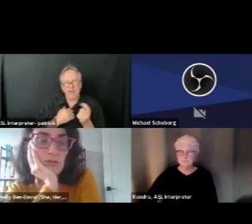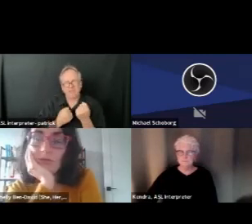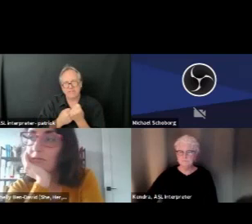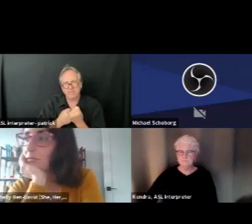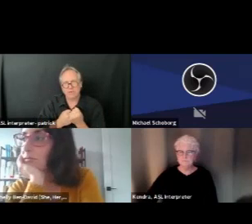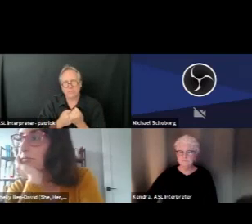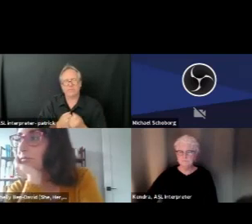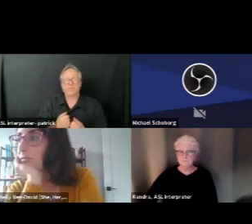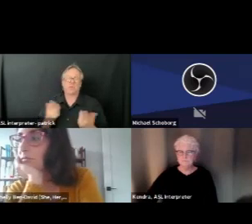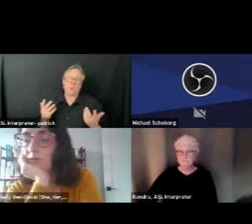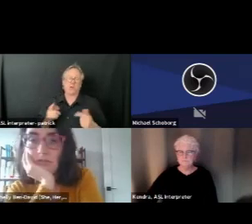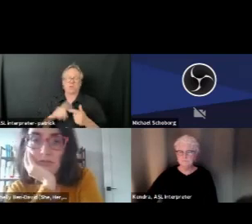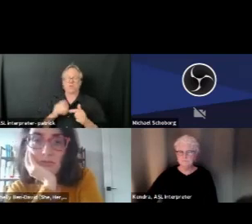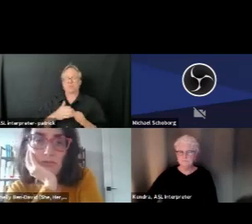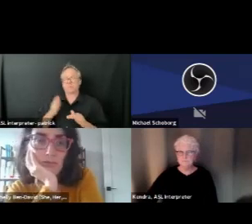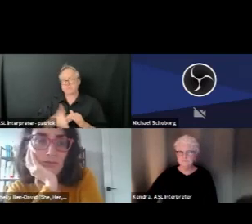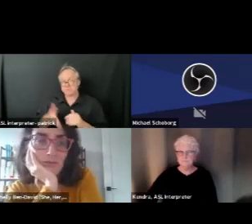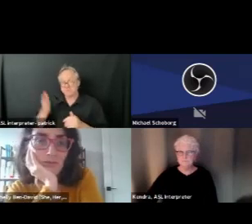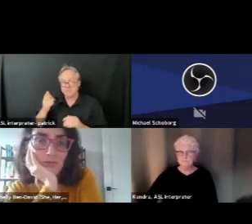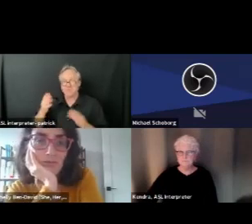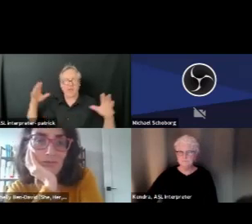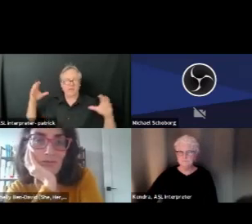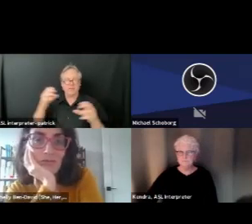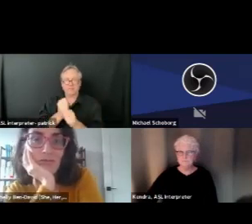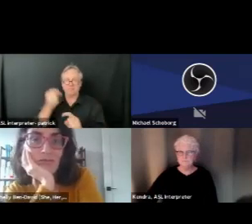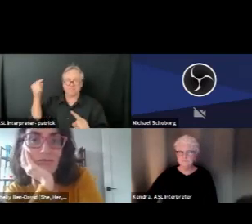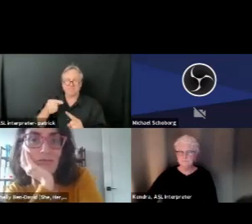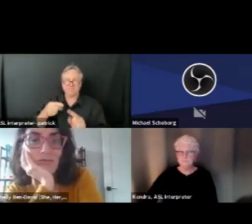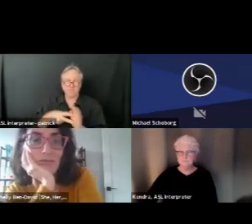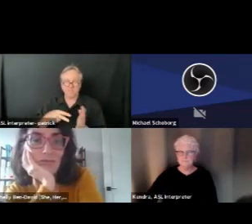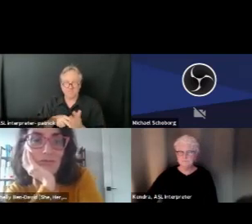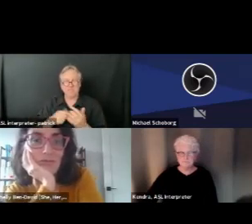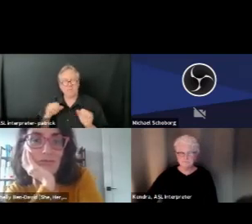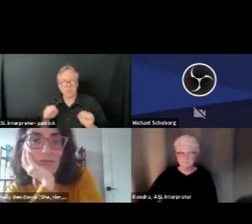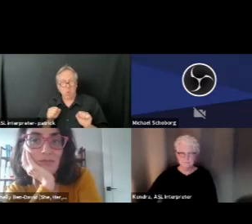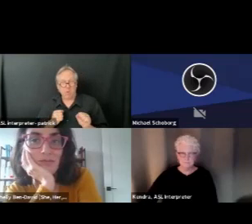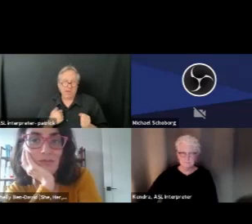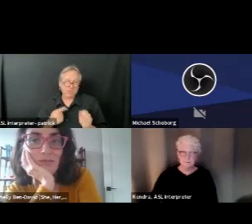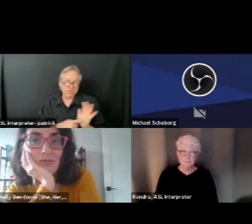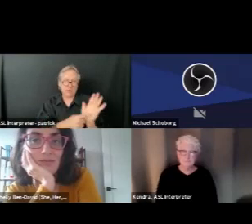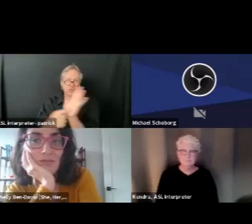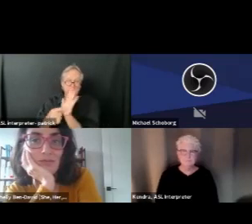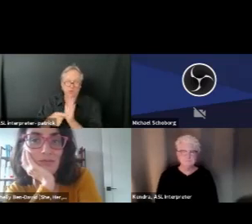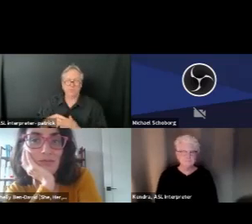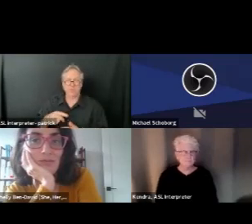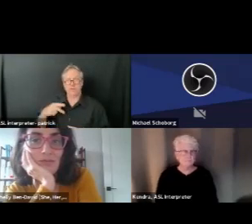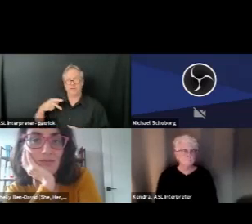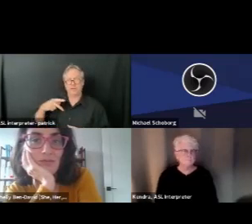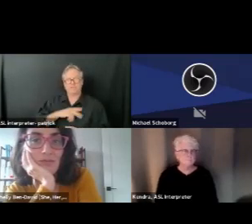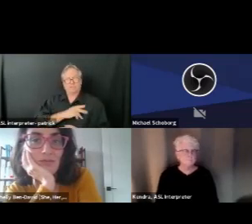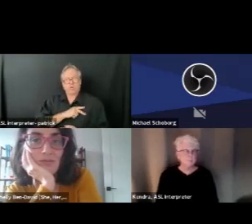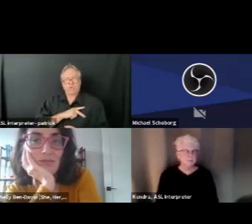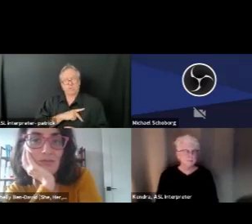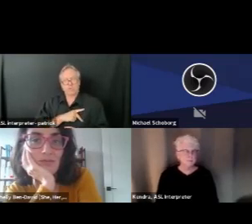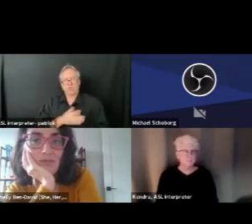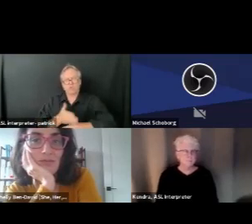So to conclude, what I think all this means, and what I hope I was able to illustrate, is that personal recovery is a broader construct